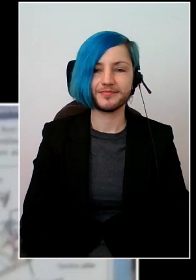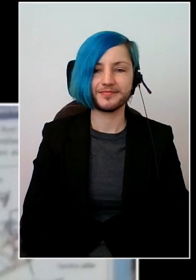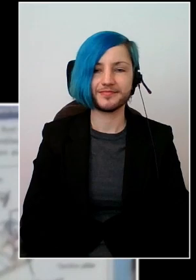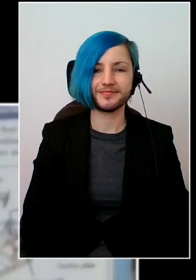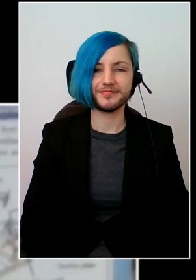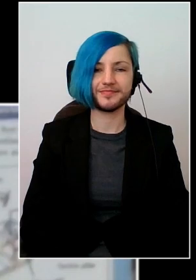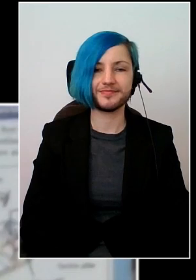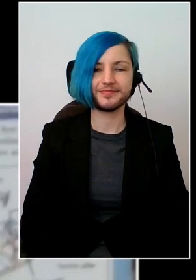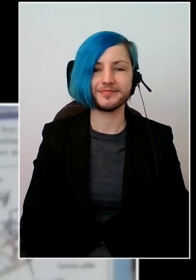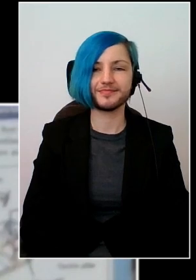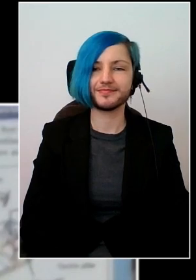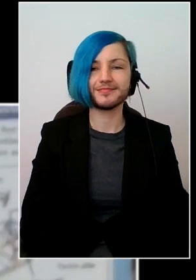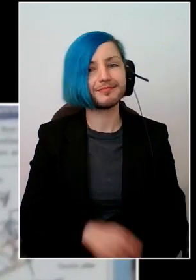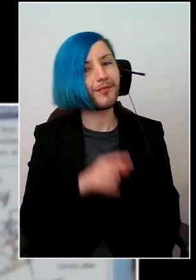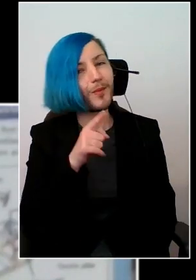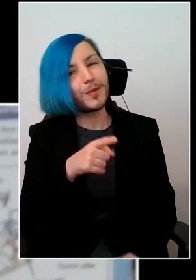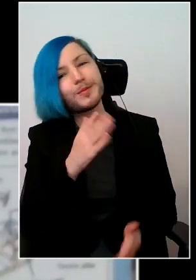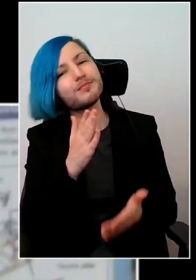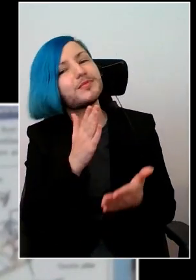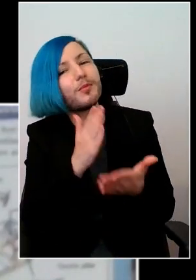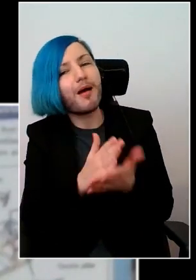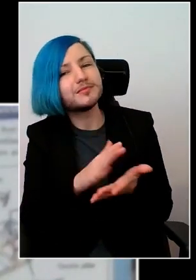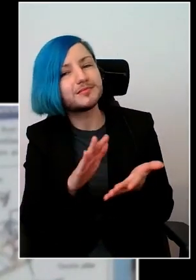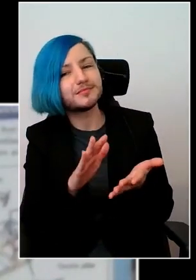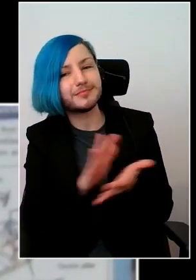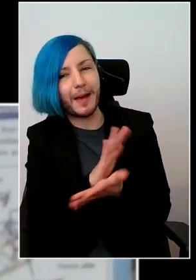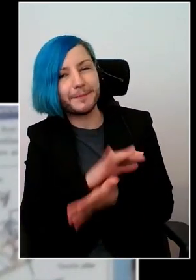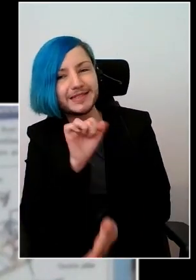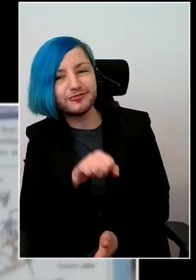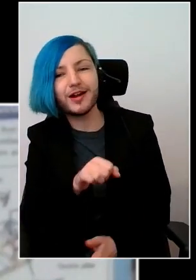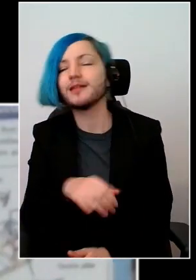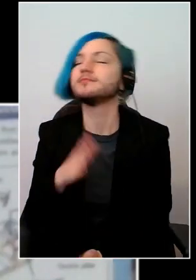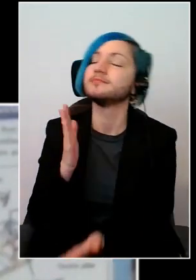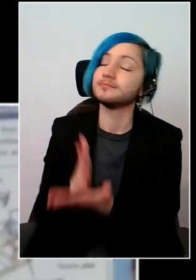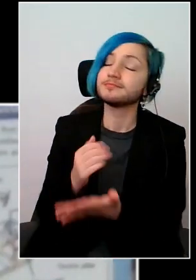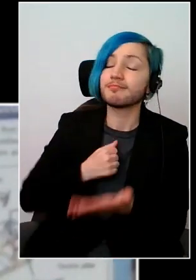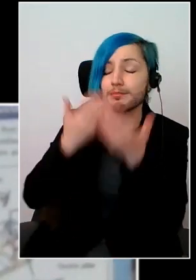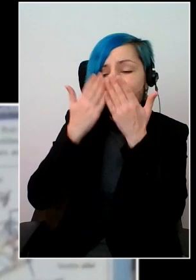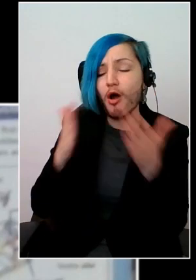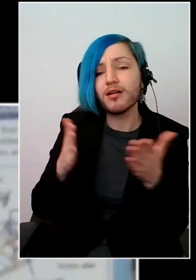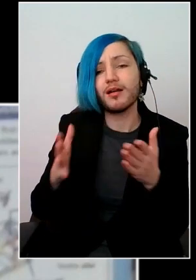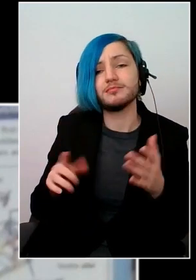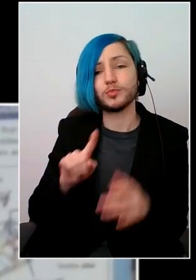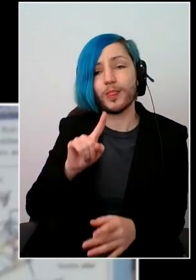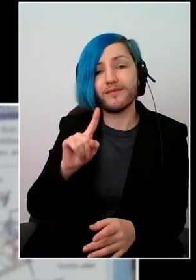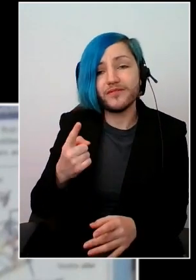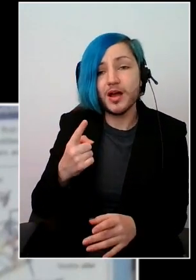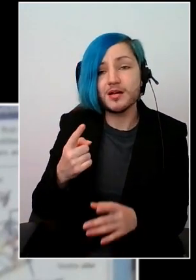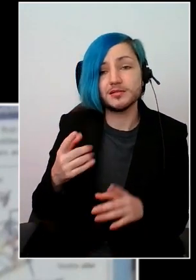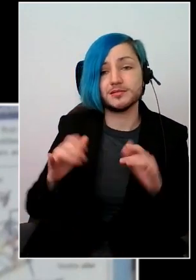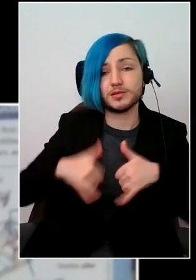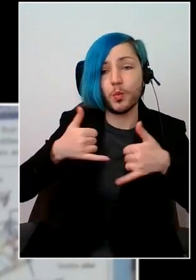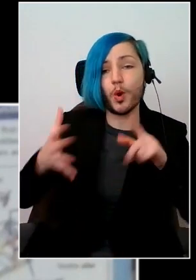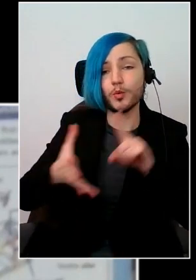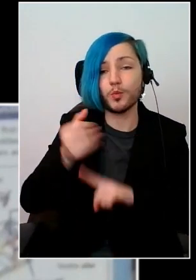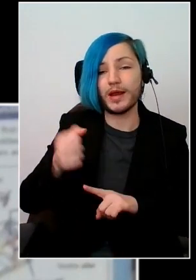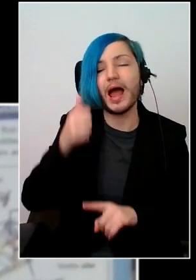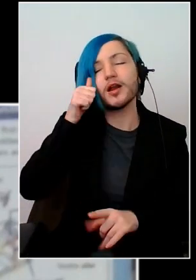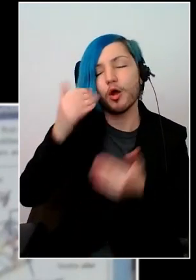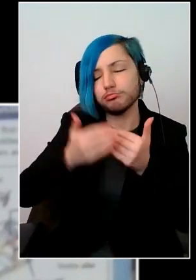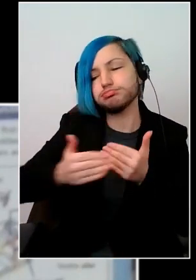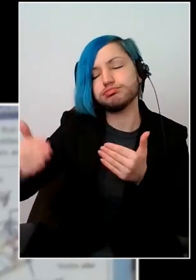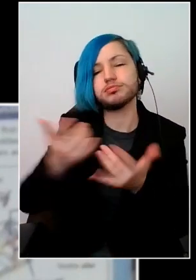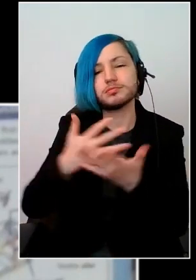You must be very pleased, Eden. I am. It's a great honour to win the first one, and I hope that is going to continue for many years and